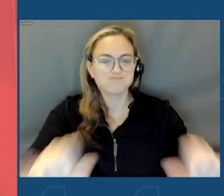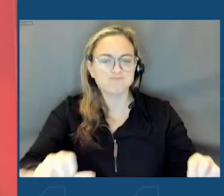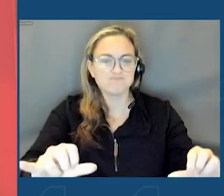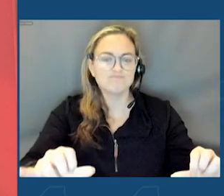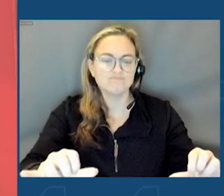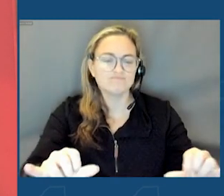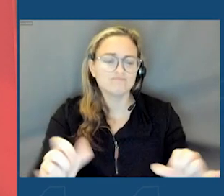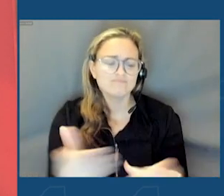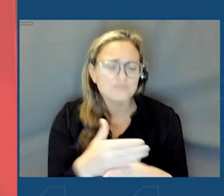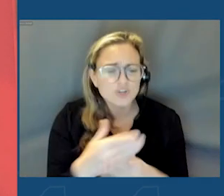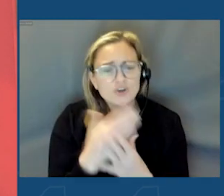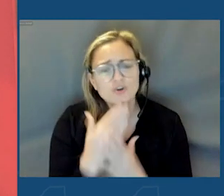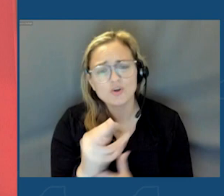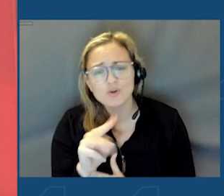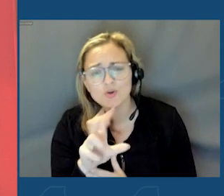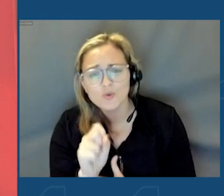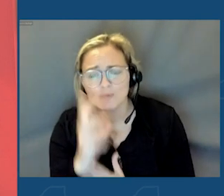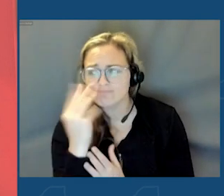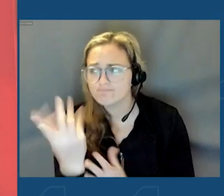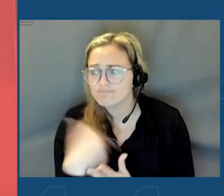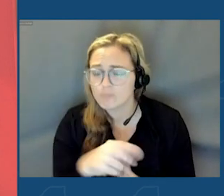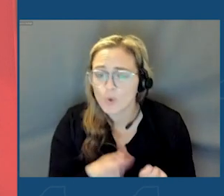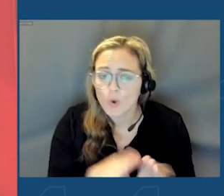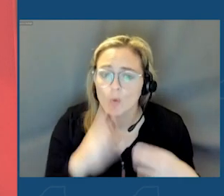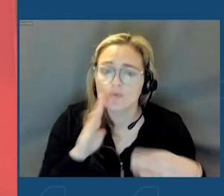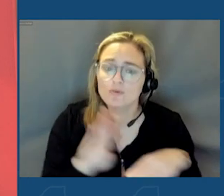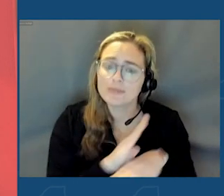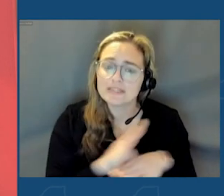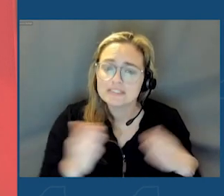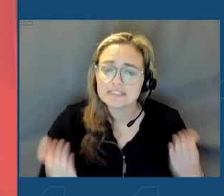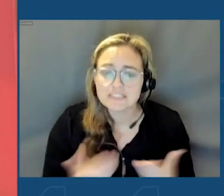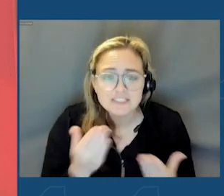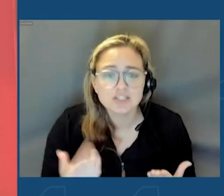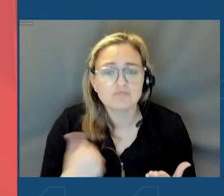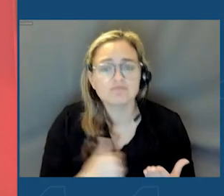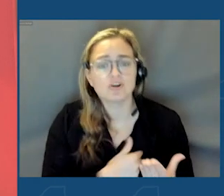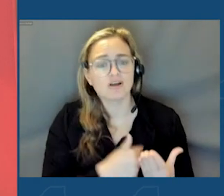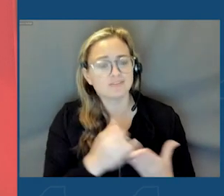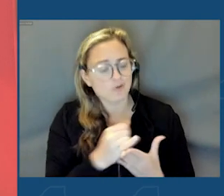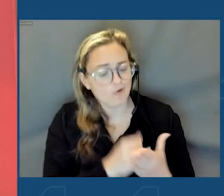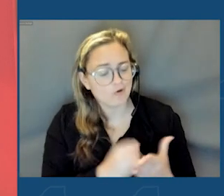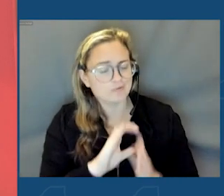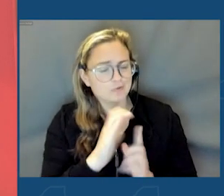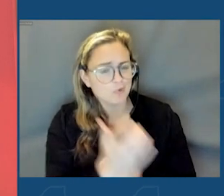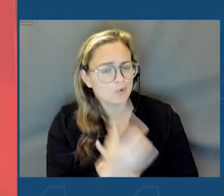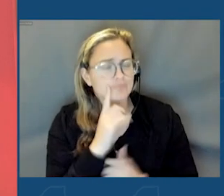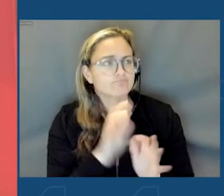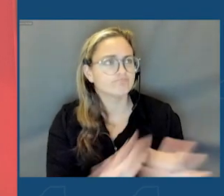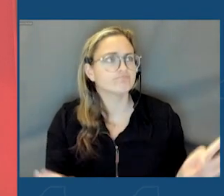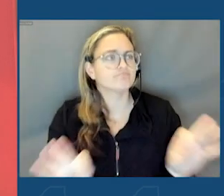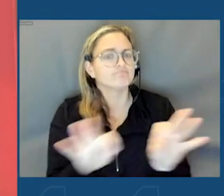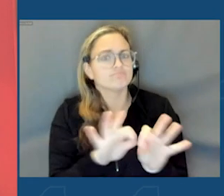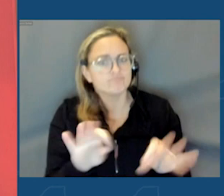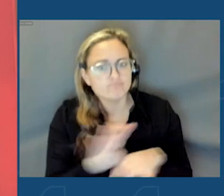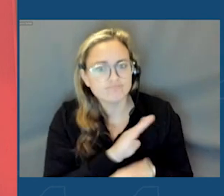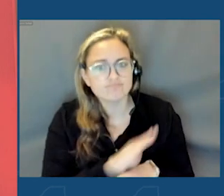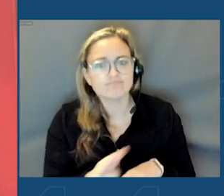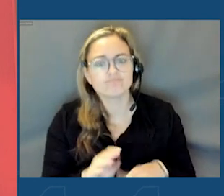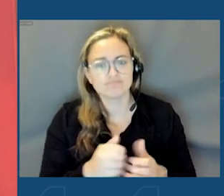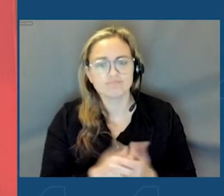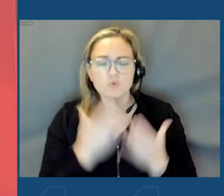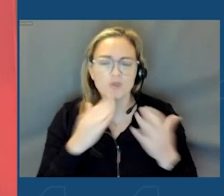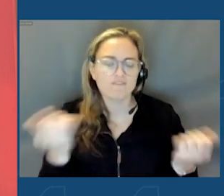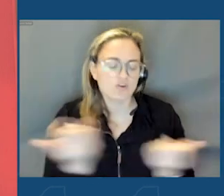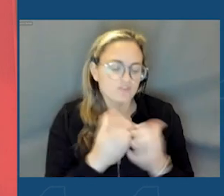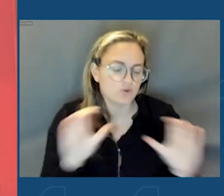news, but also letting people know that we are open for business. And to us, arts and cultures is a big business for us. And so thank you for what you're doing